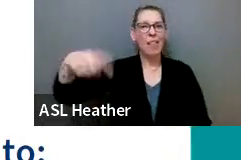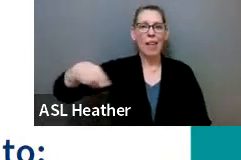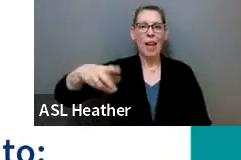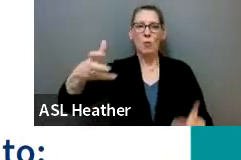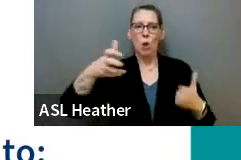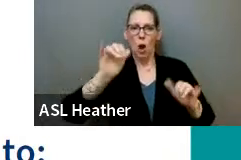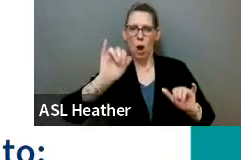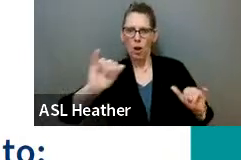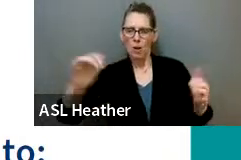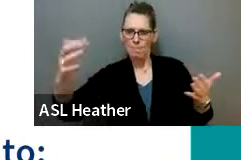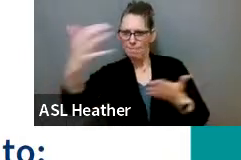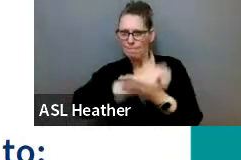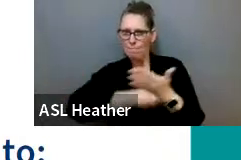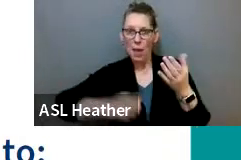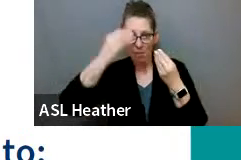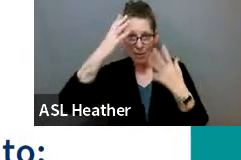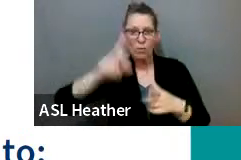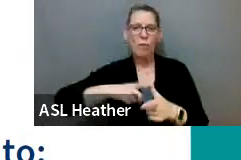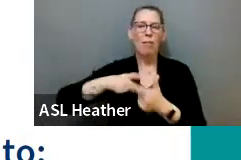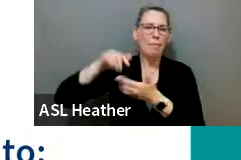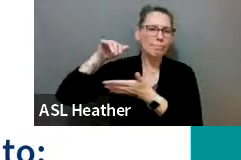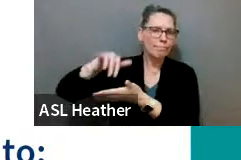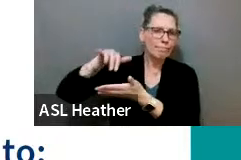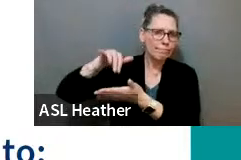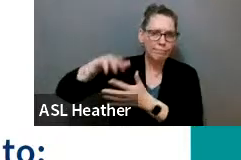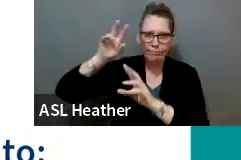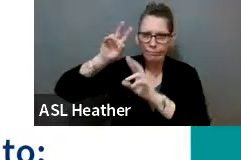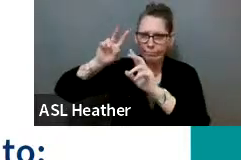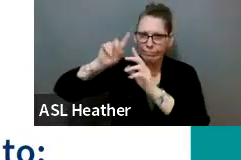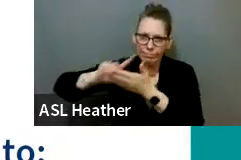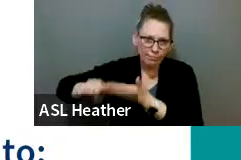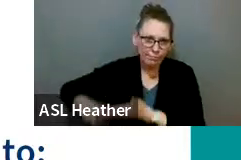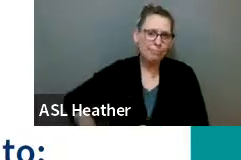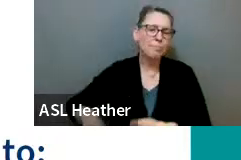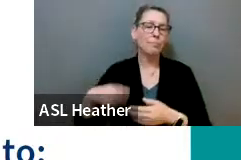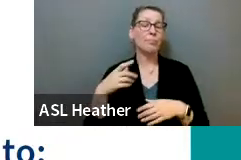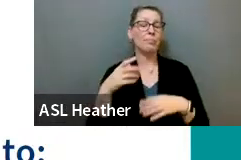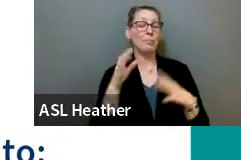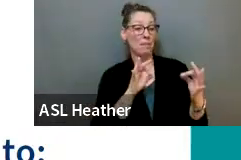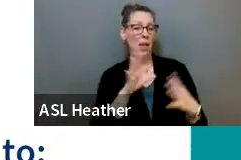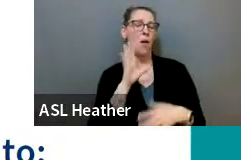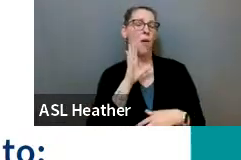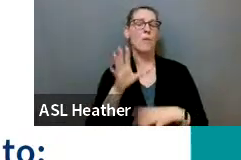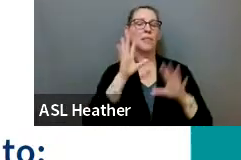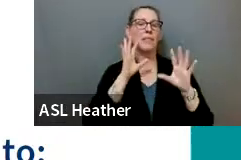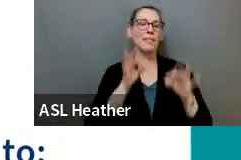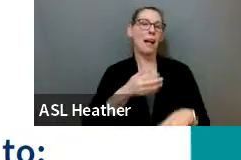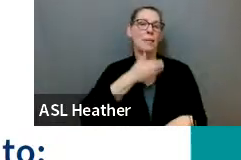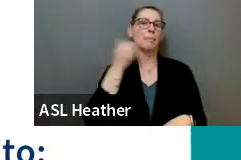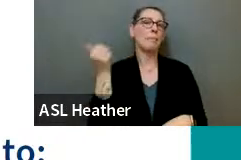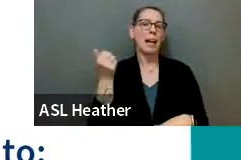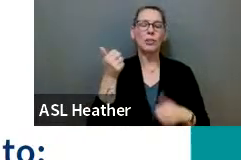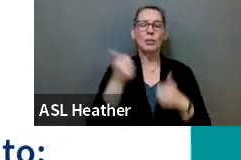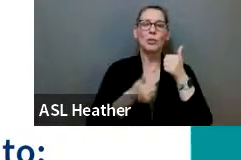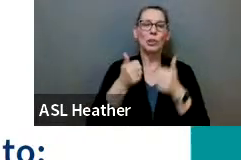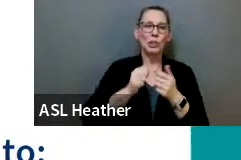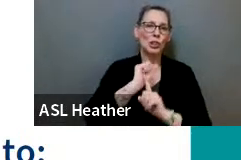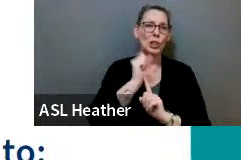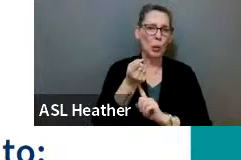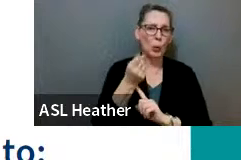what to study, and getting that feedback will help them decide which scenarios to pick later this summer. So next